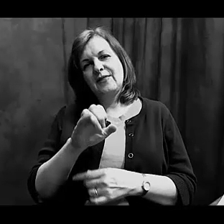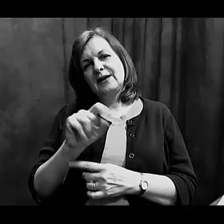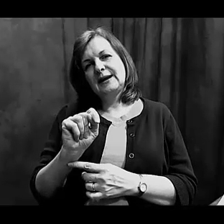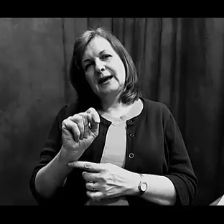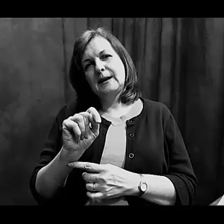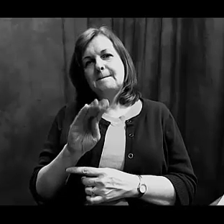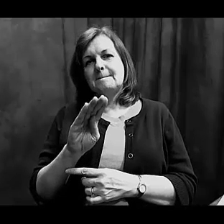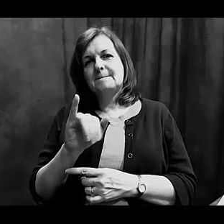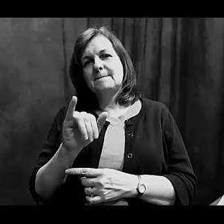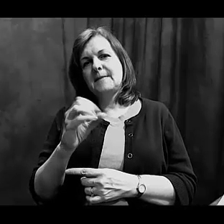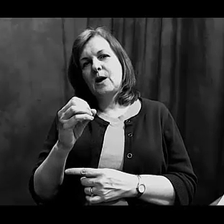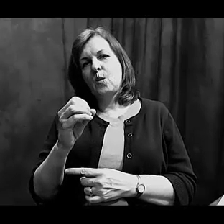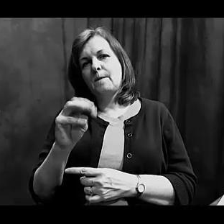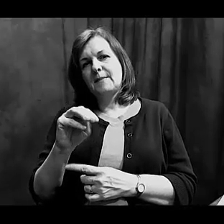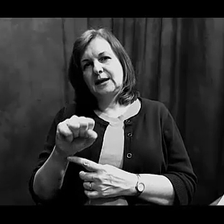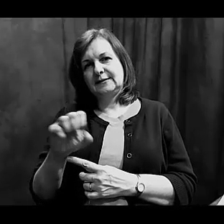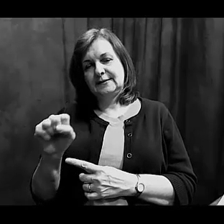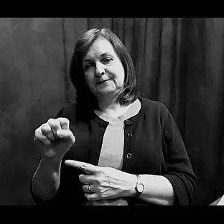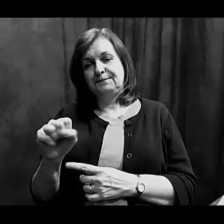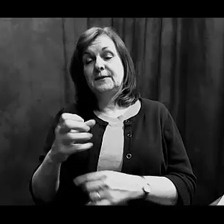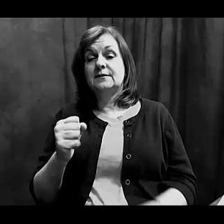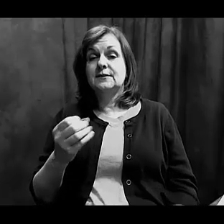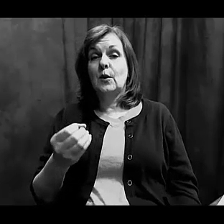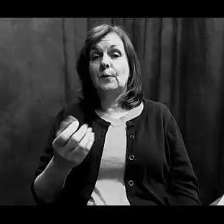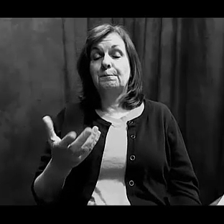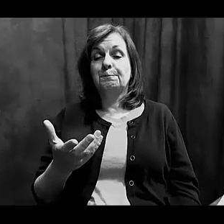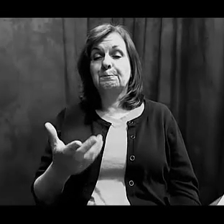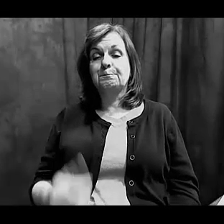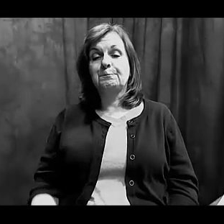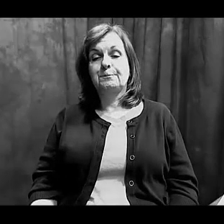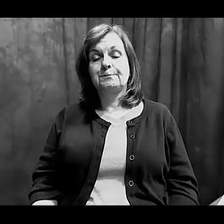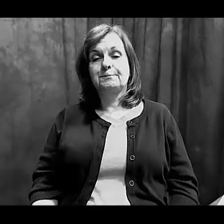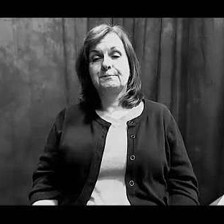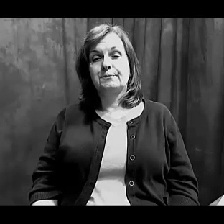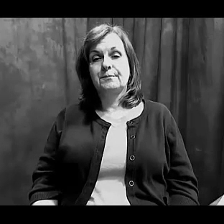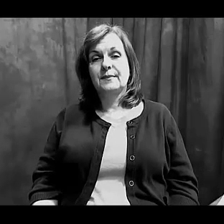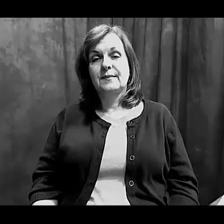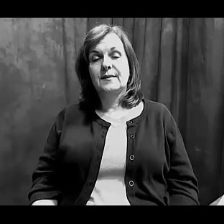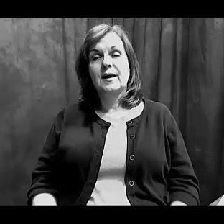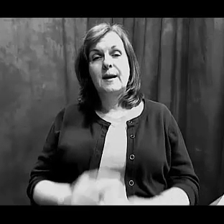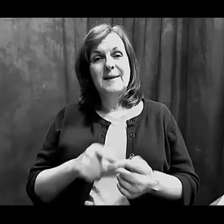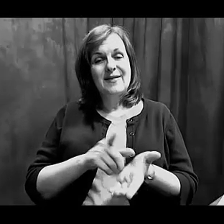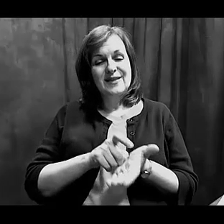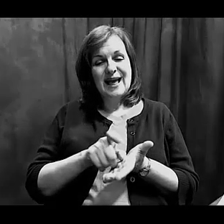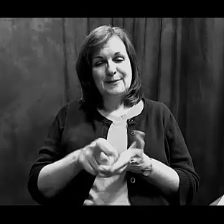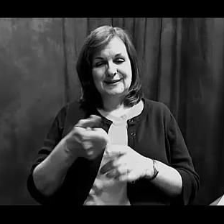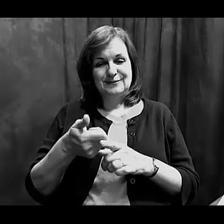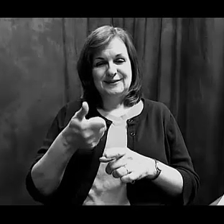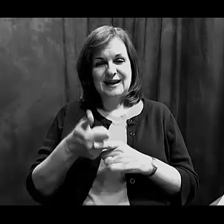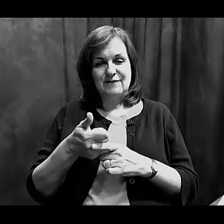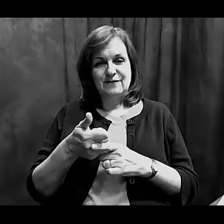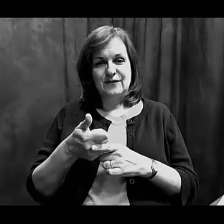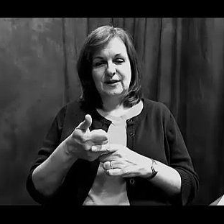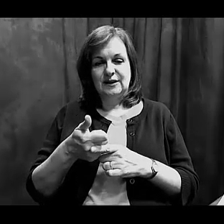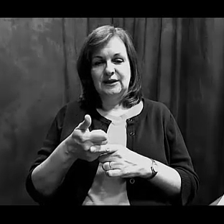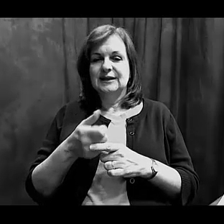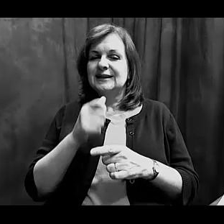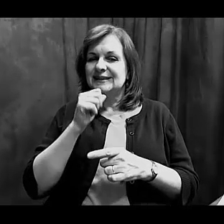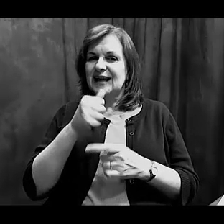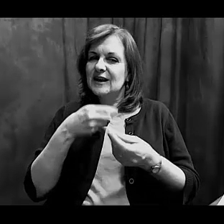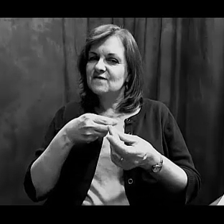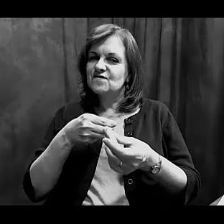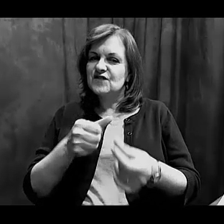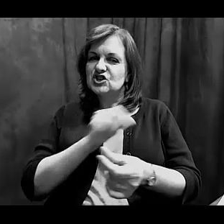availability or net biomass in our plants. So when we look at our caterpillar, though, he's not